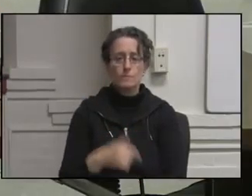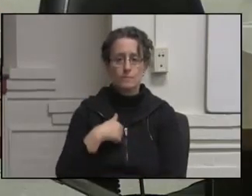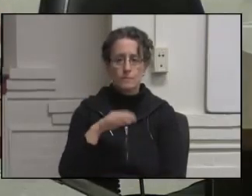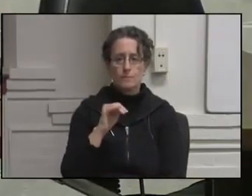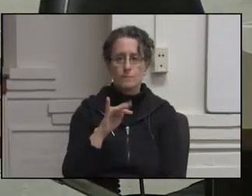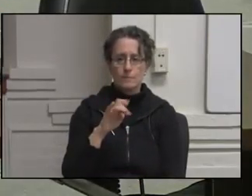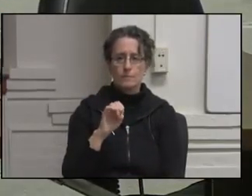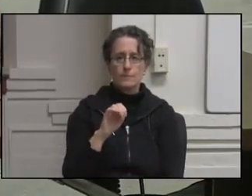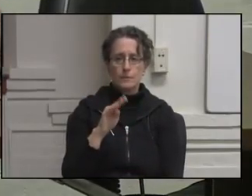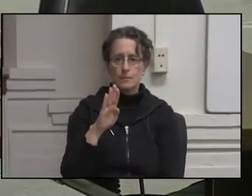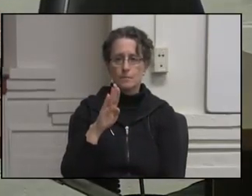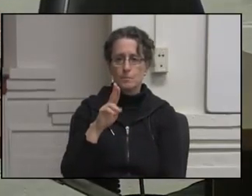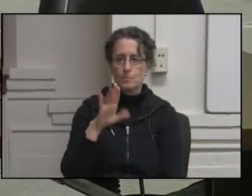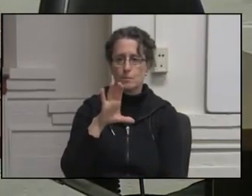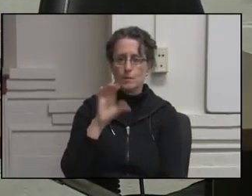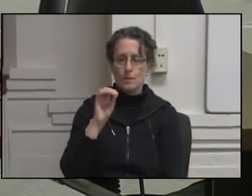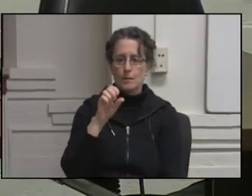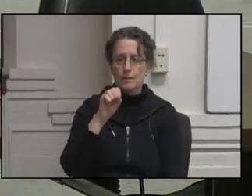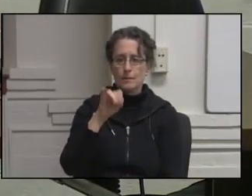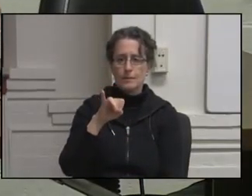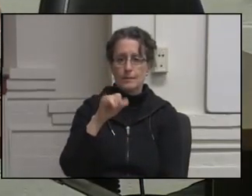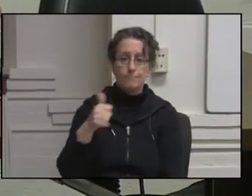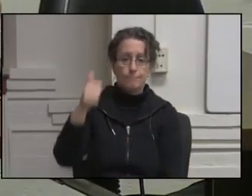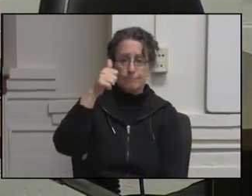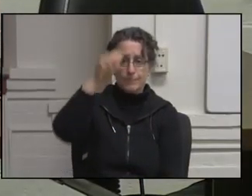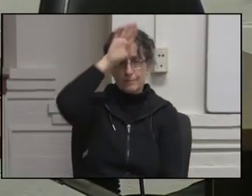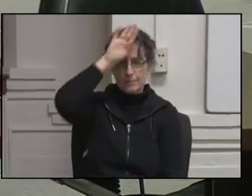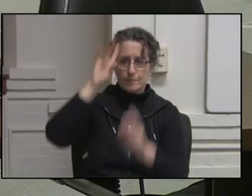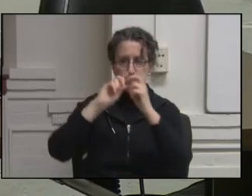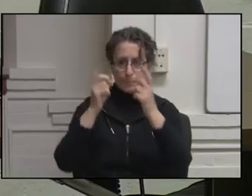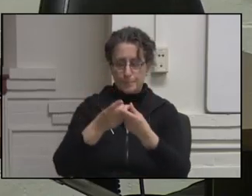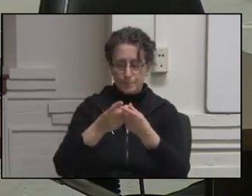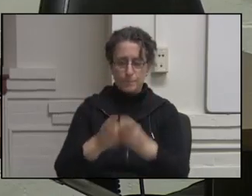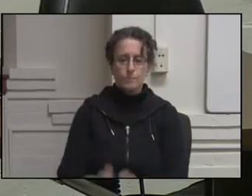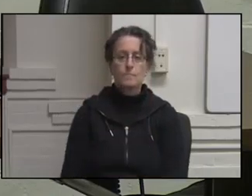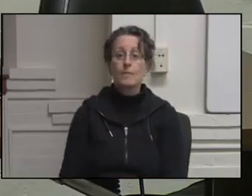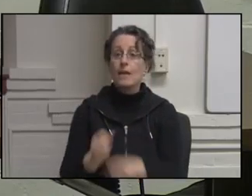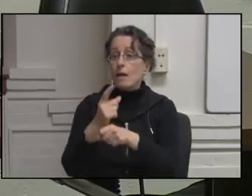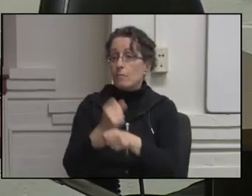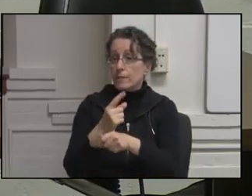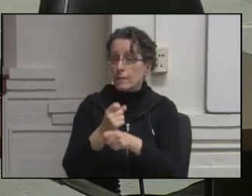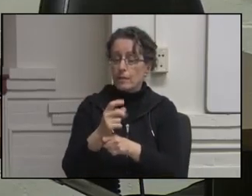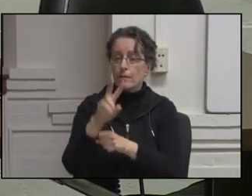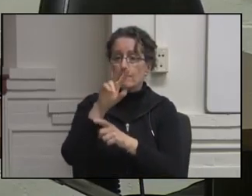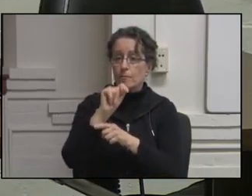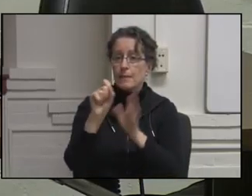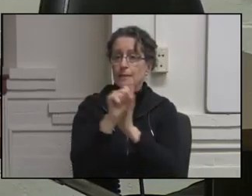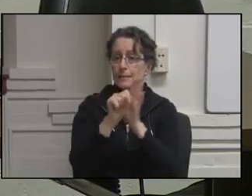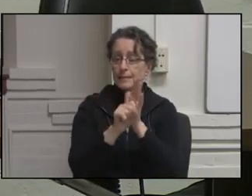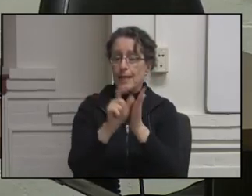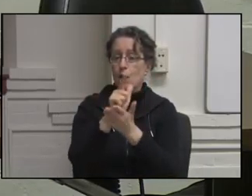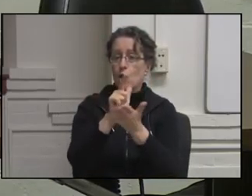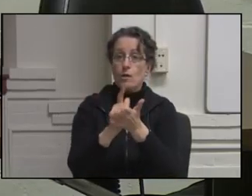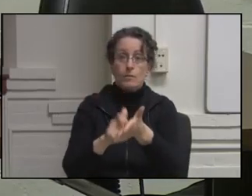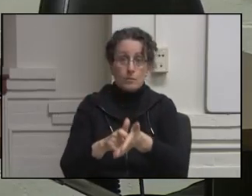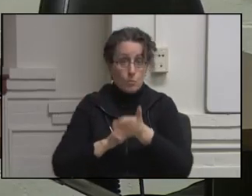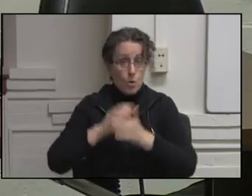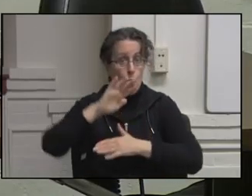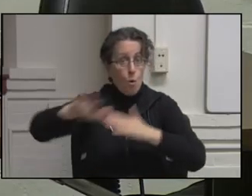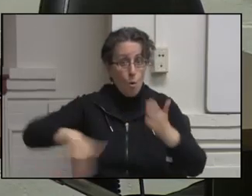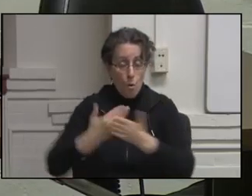Bukasi, Fire Chief. And each year under Vermont state law, all municipalities have